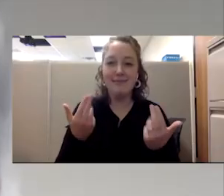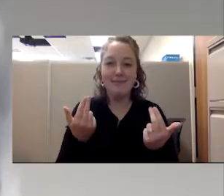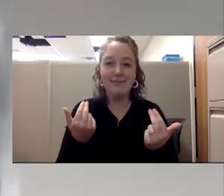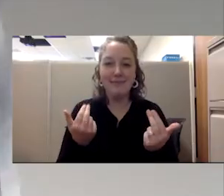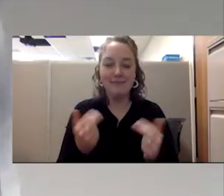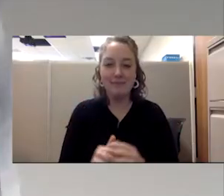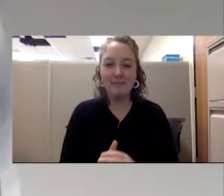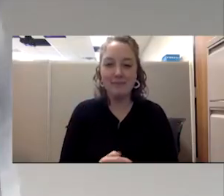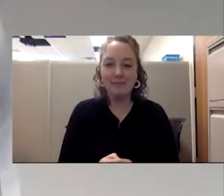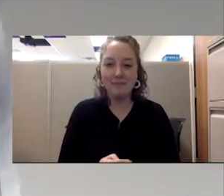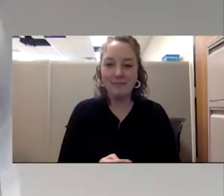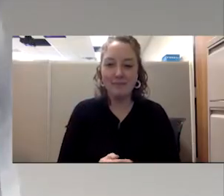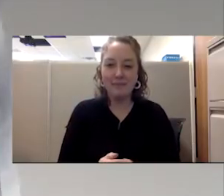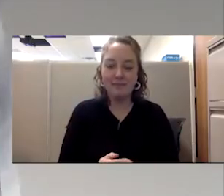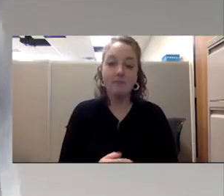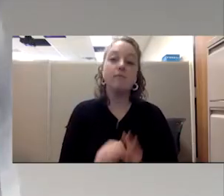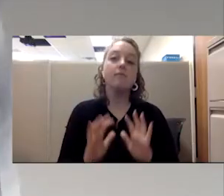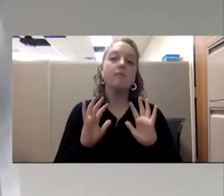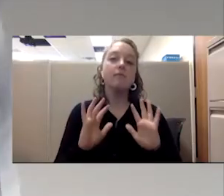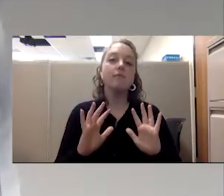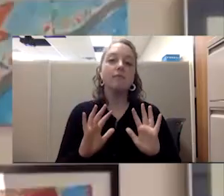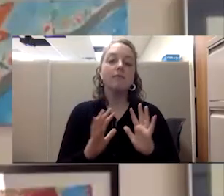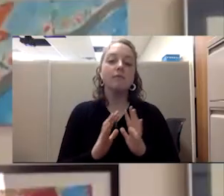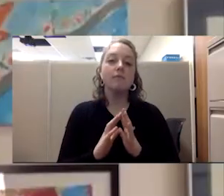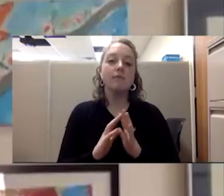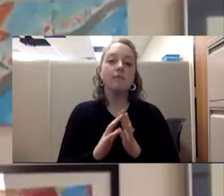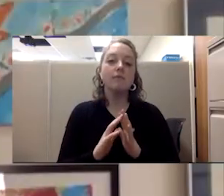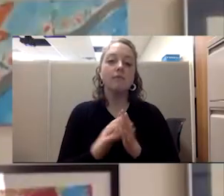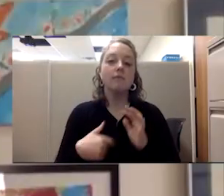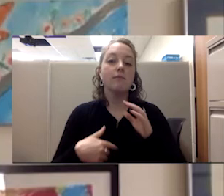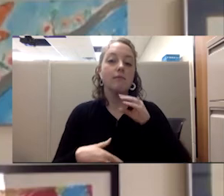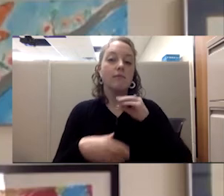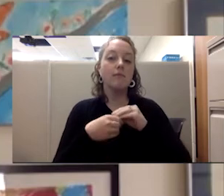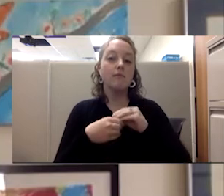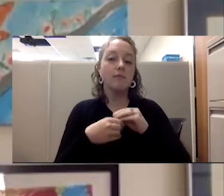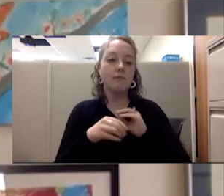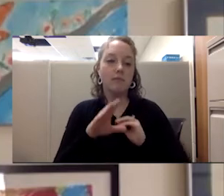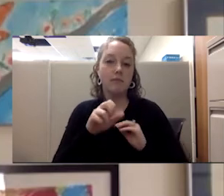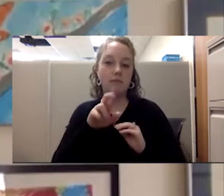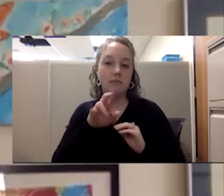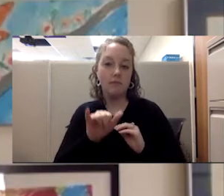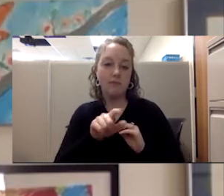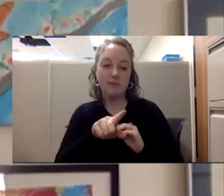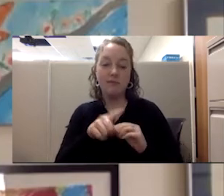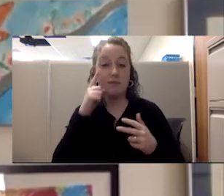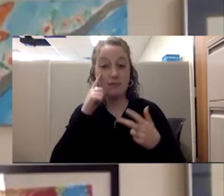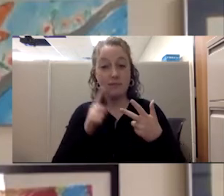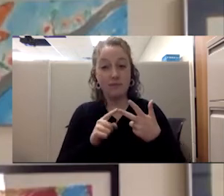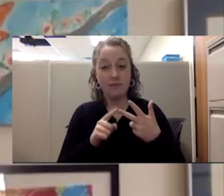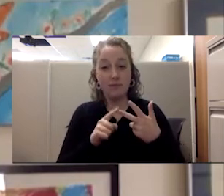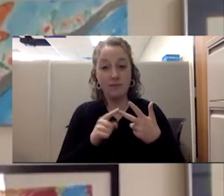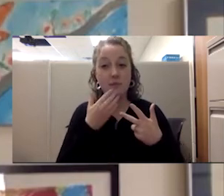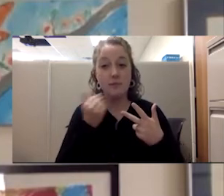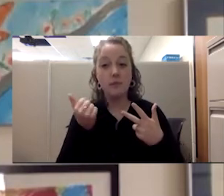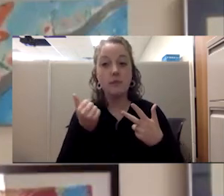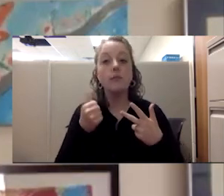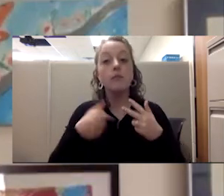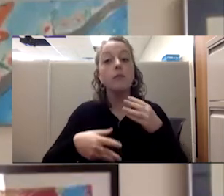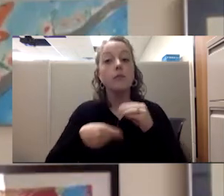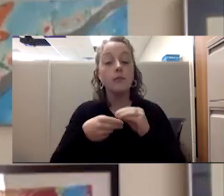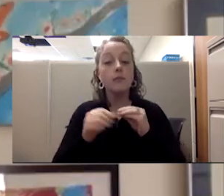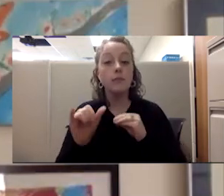I would say the only thing that hasn't, I think just to add to what Carrie said, I agree number 3 is the best option, but to add to what Carrie said